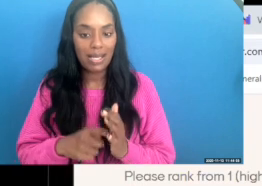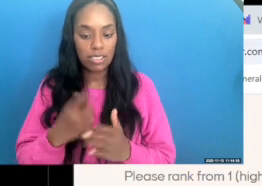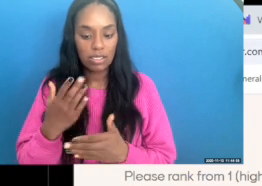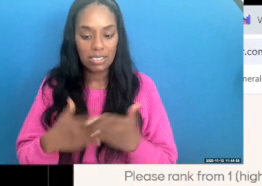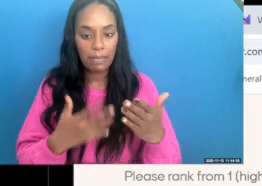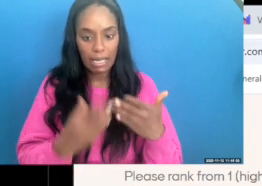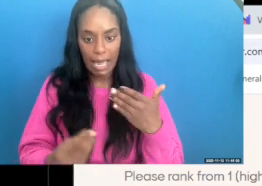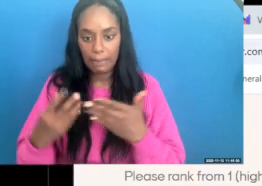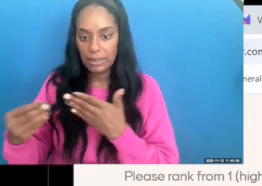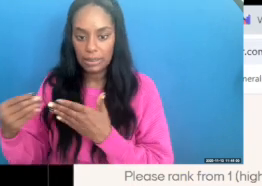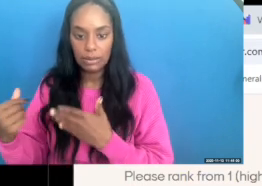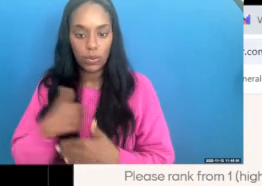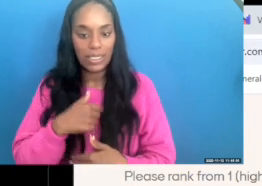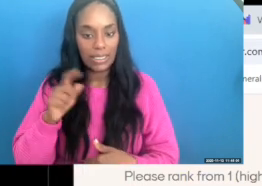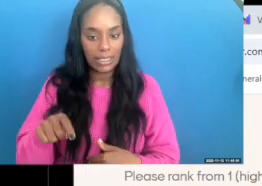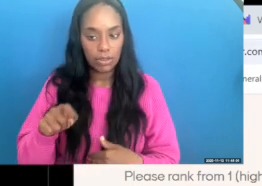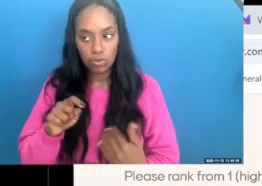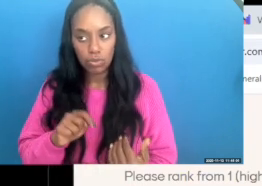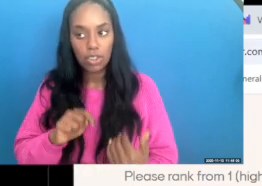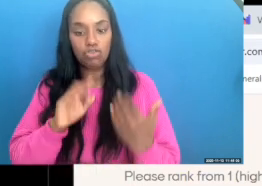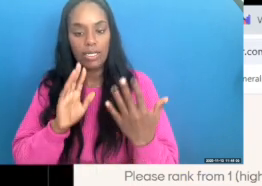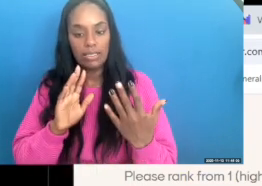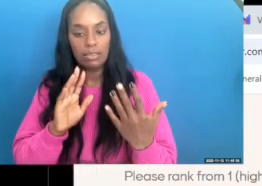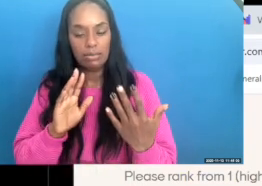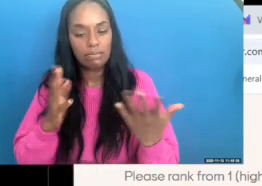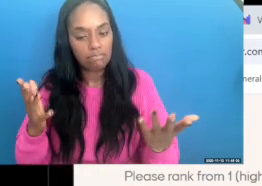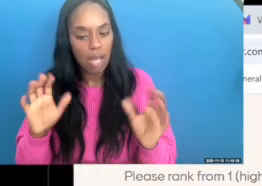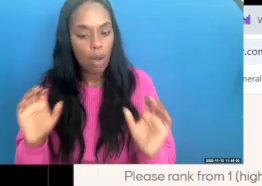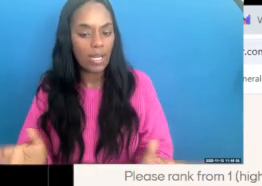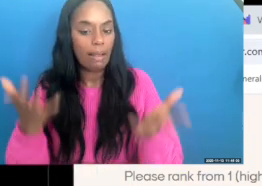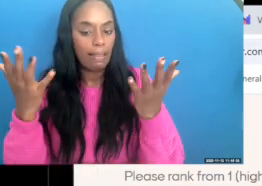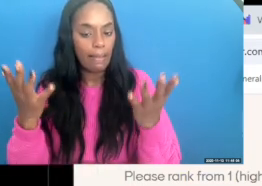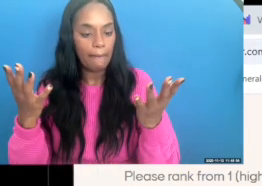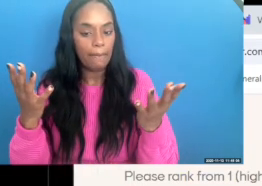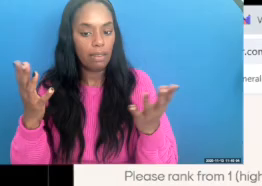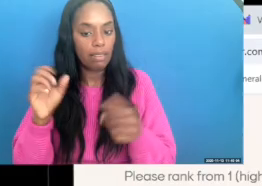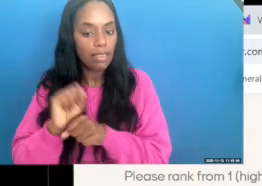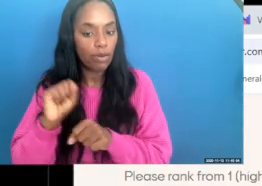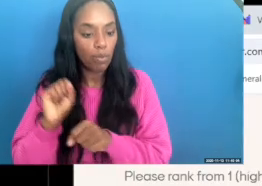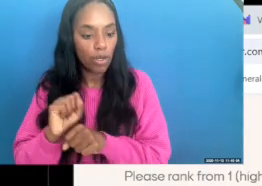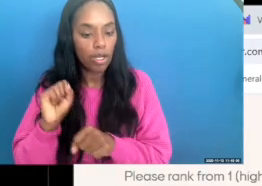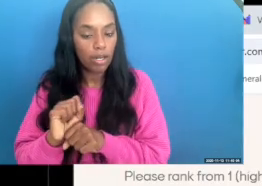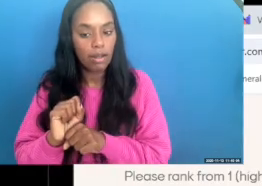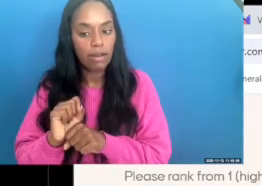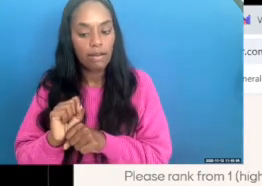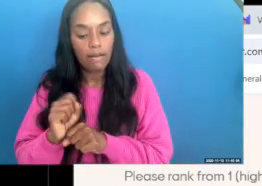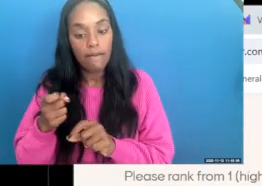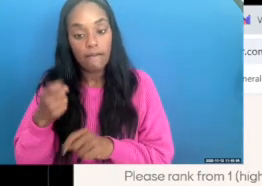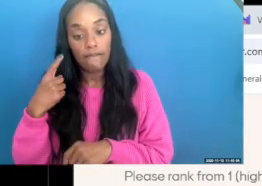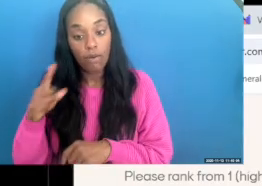that too, that even though I'm here on behalf of CMO, we still recognize that there are gaps, right, that we still need to address.